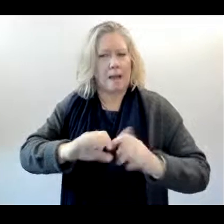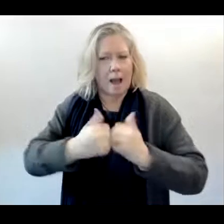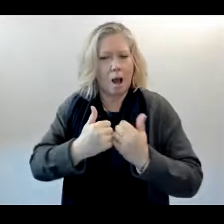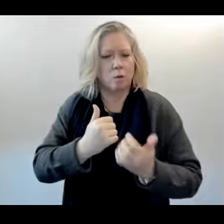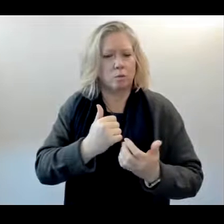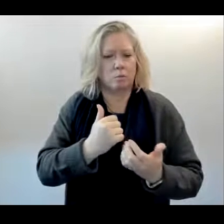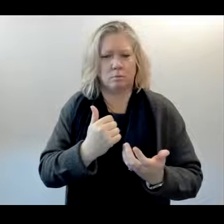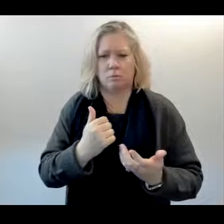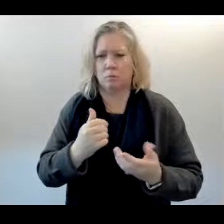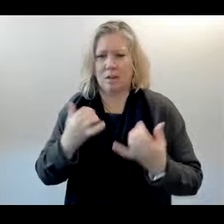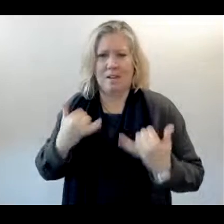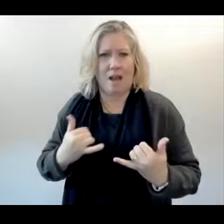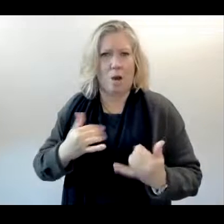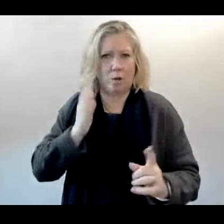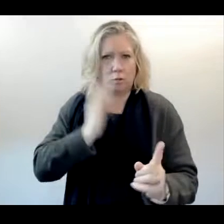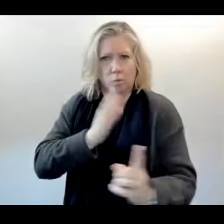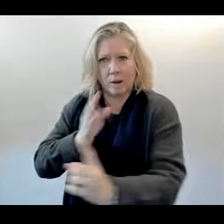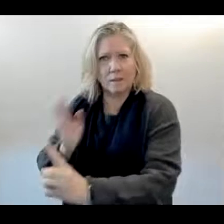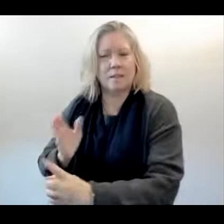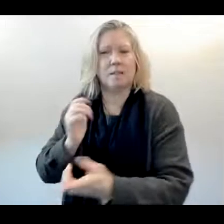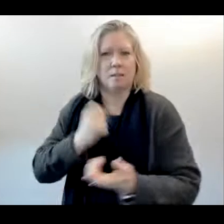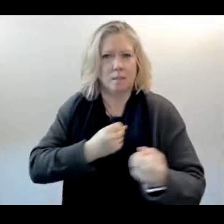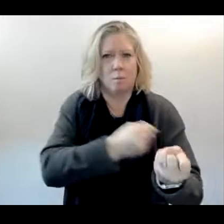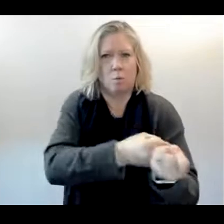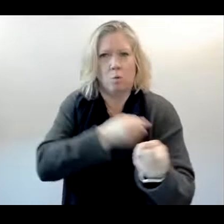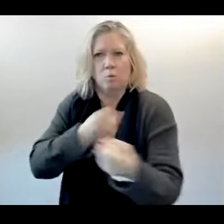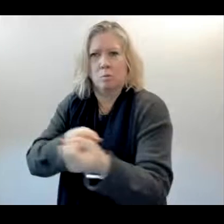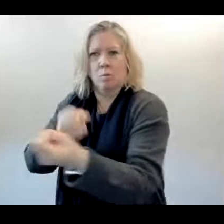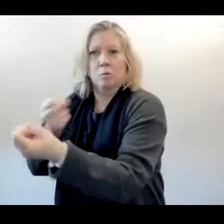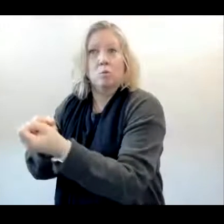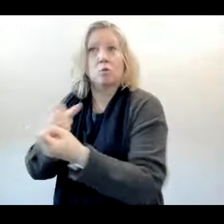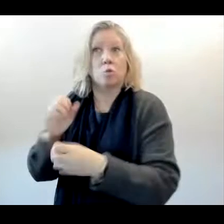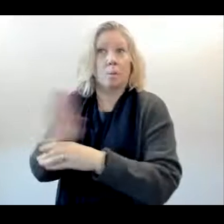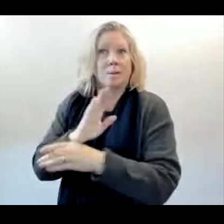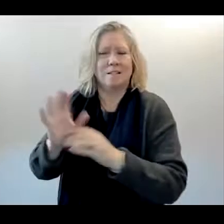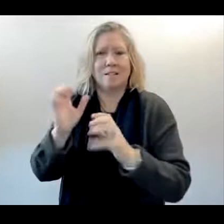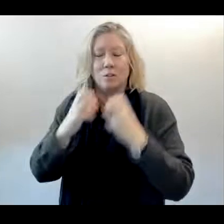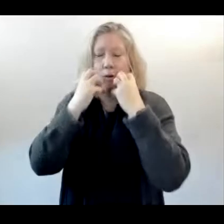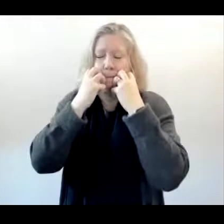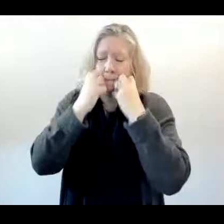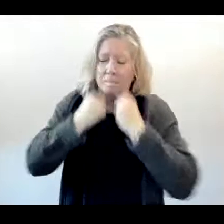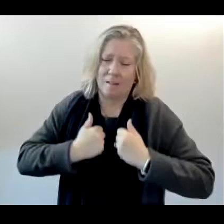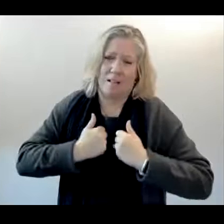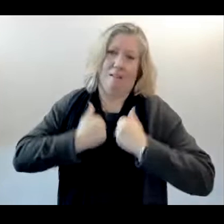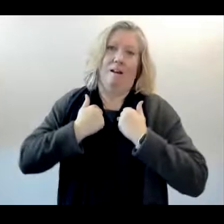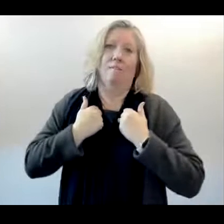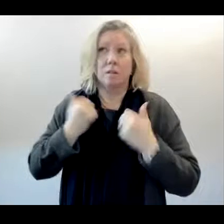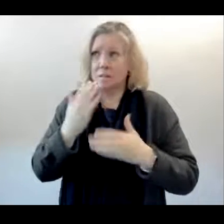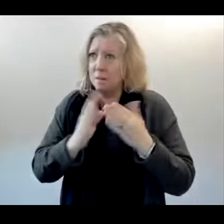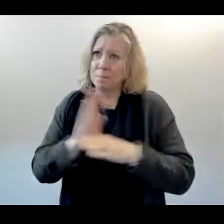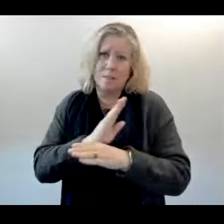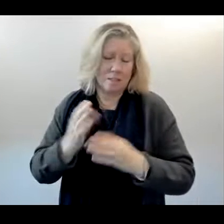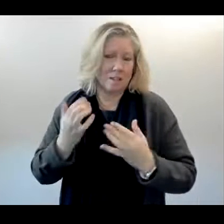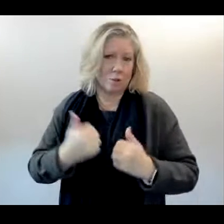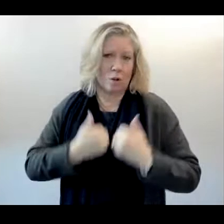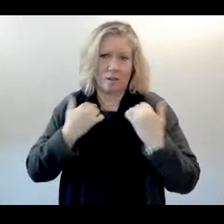immediate support that helped businesses stay alive. I mean, there are businesses that are still open, still